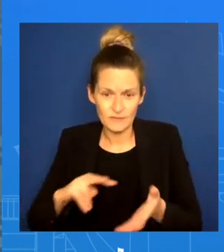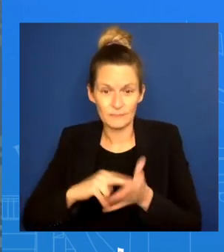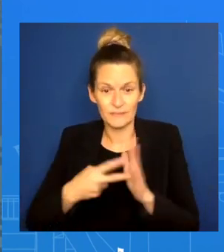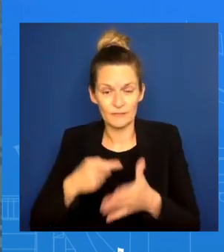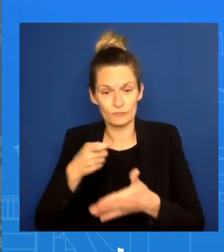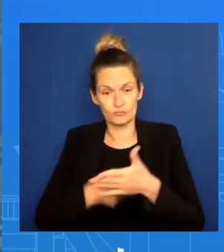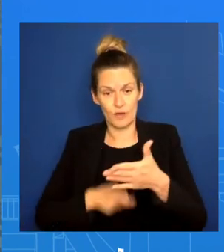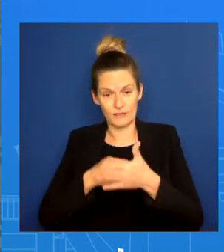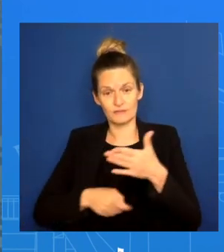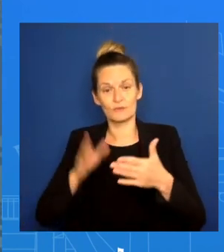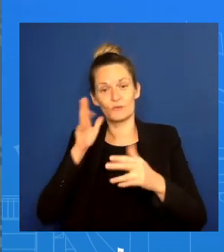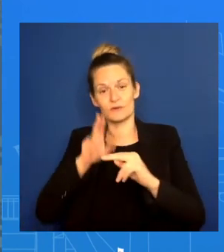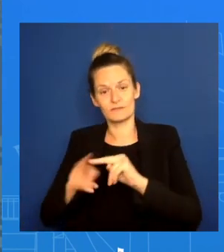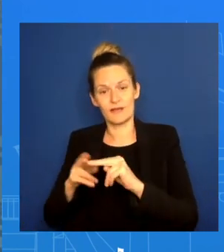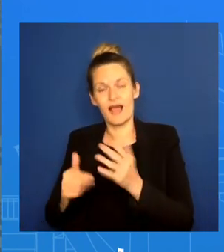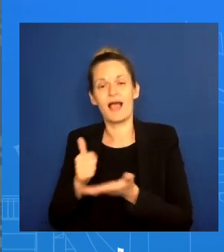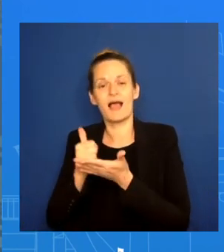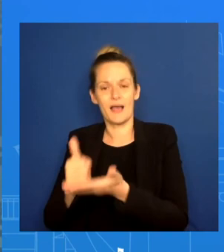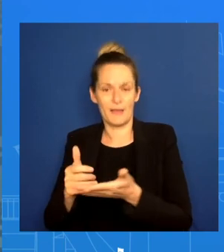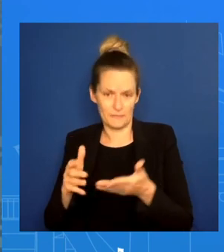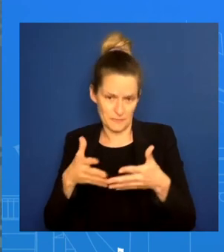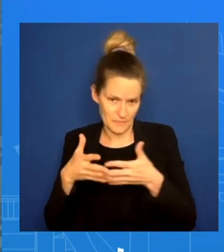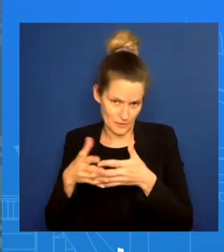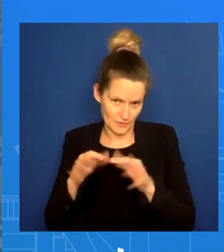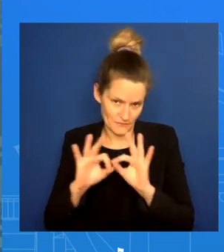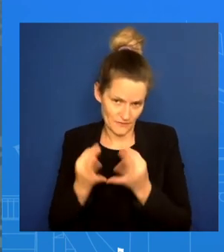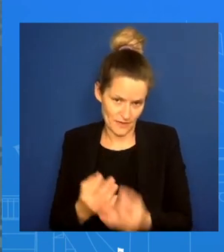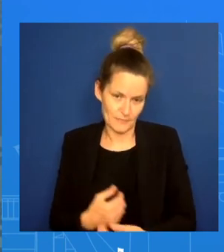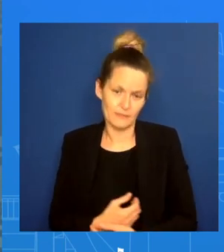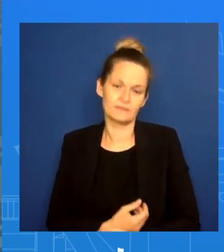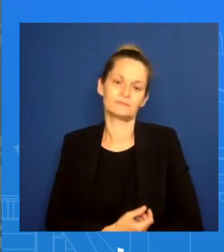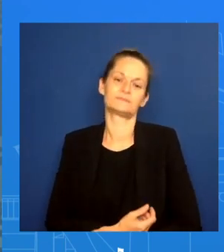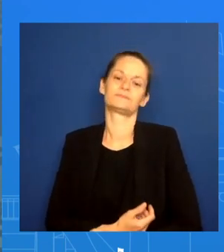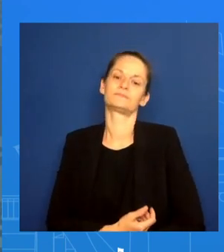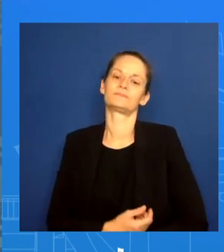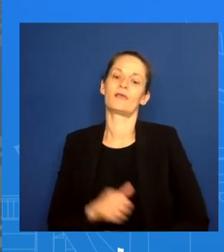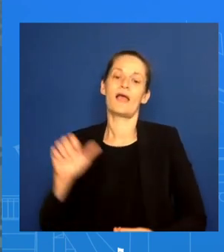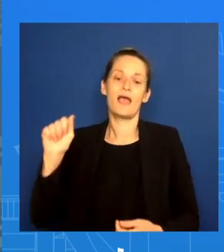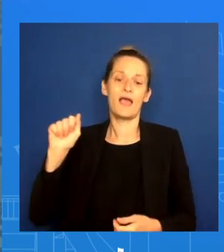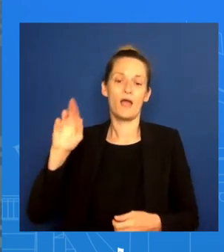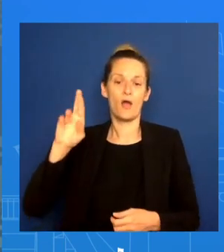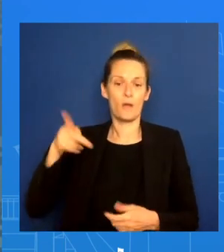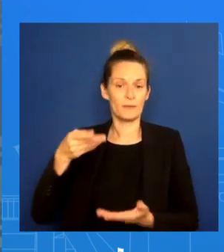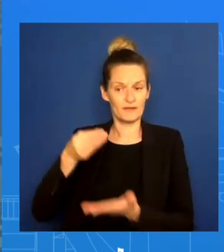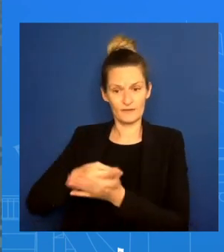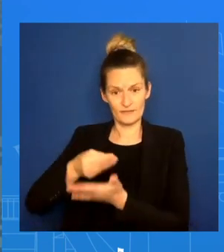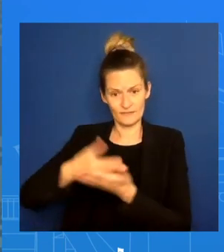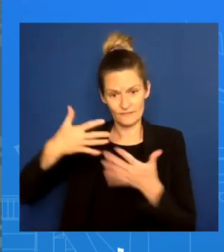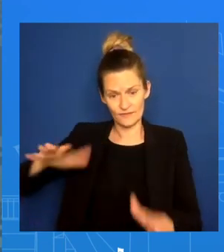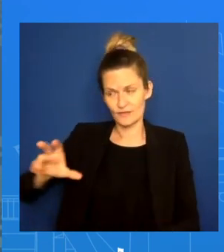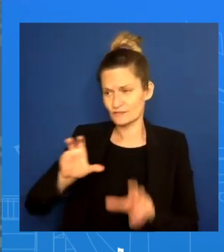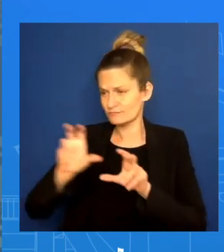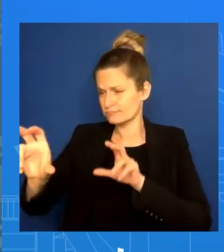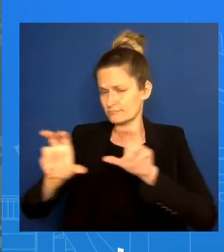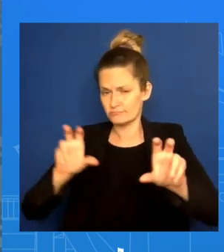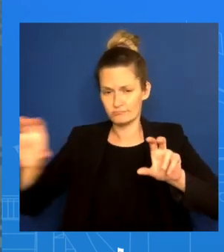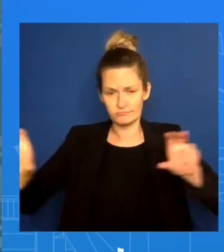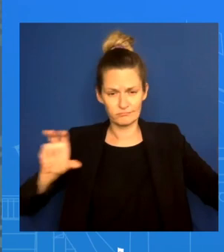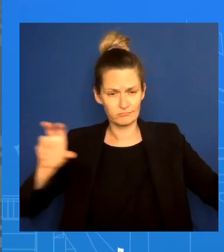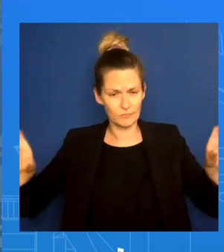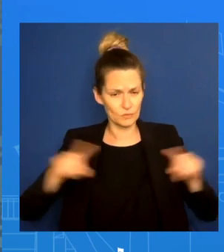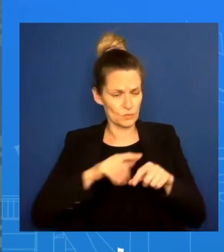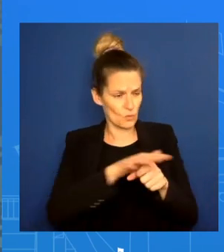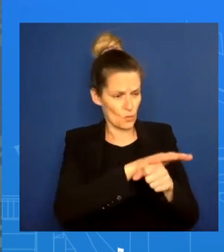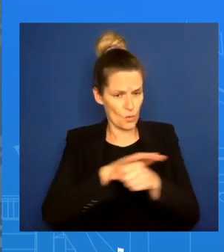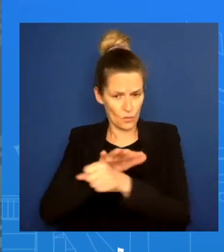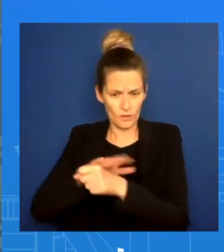have already been a key source of state and local investment in affordable housing, providing billions of dollars to help improve housing